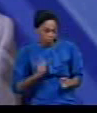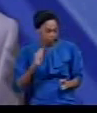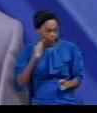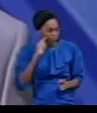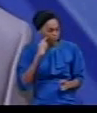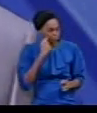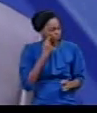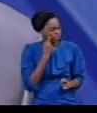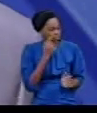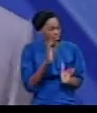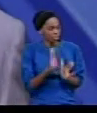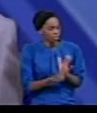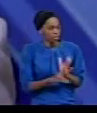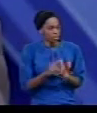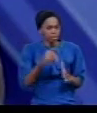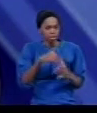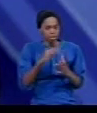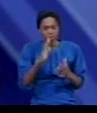your life.